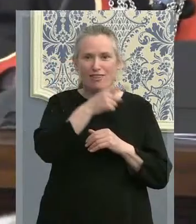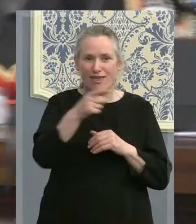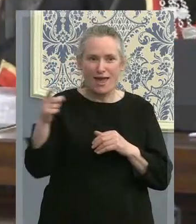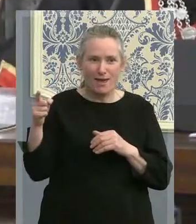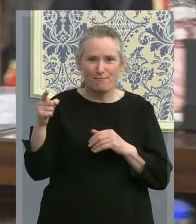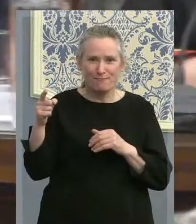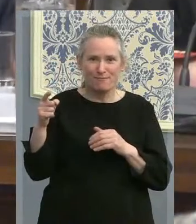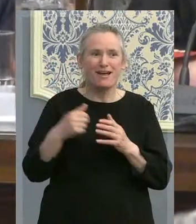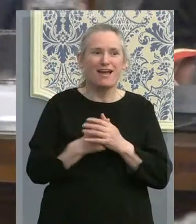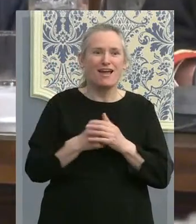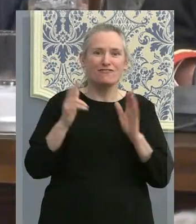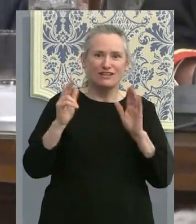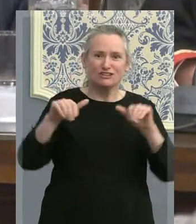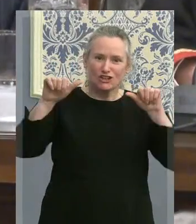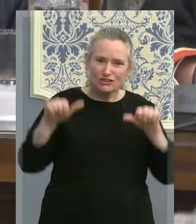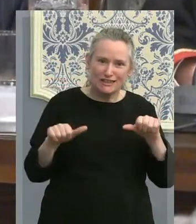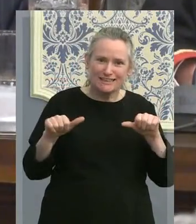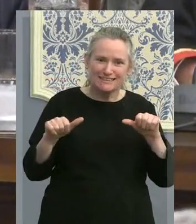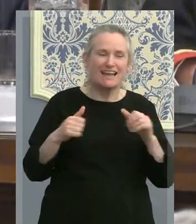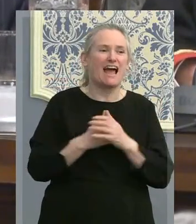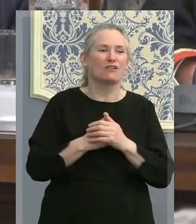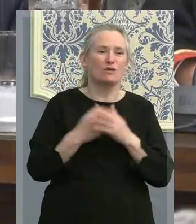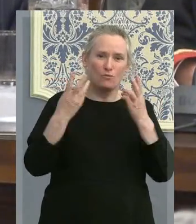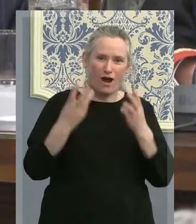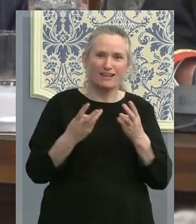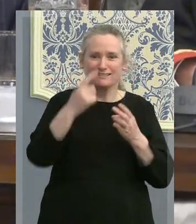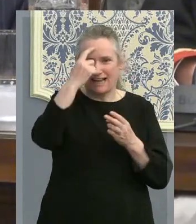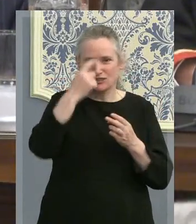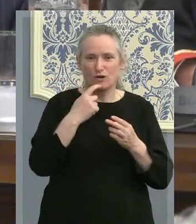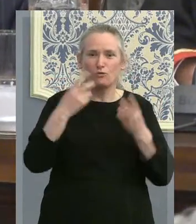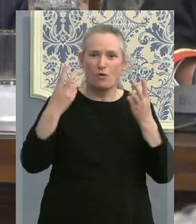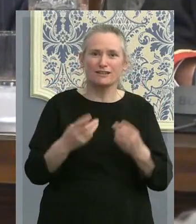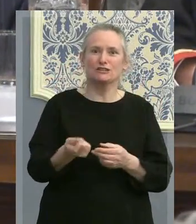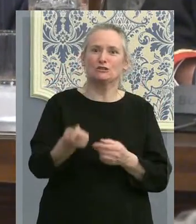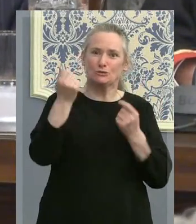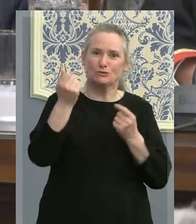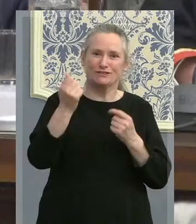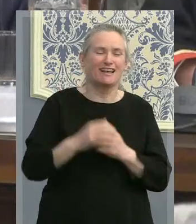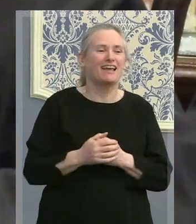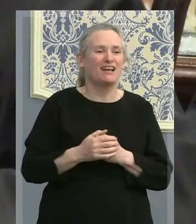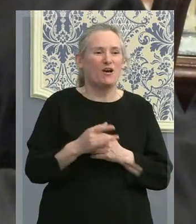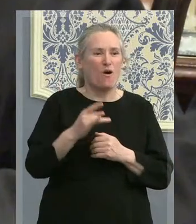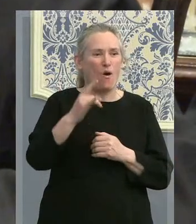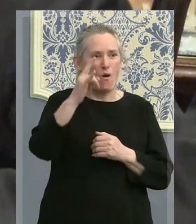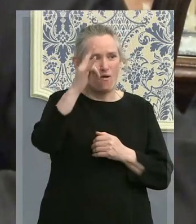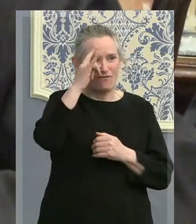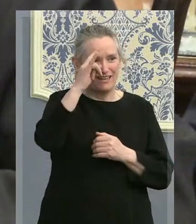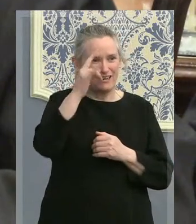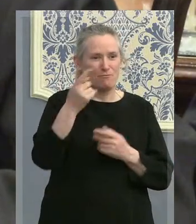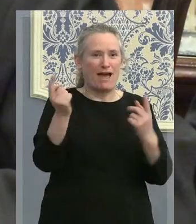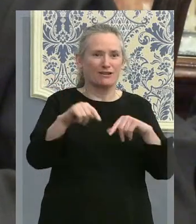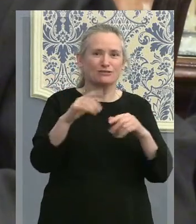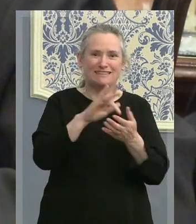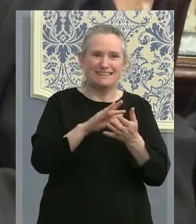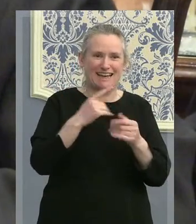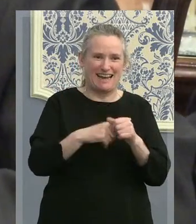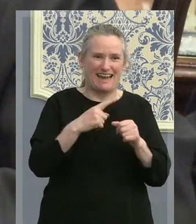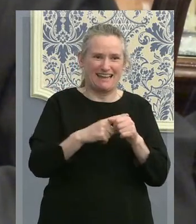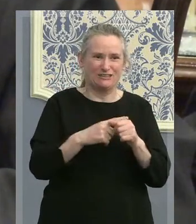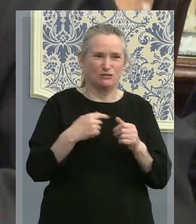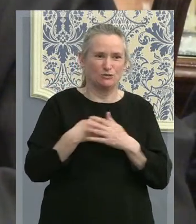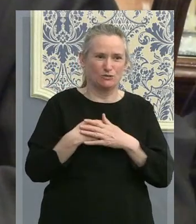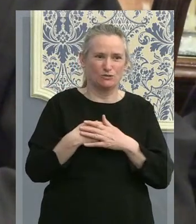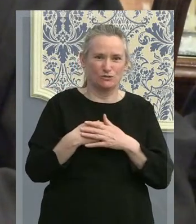pass unanimously, and we want it soon. And hopefully we'll get you back into the city again to